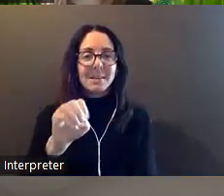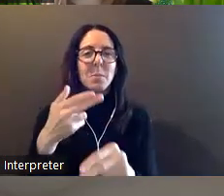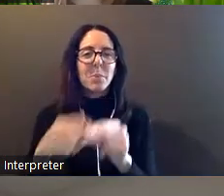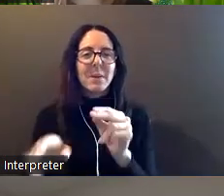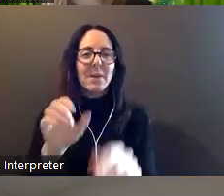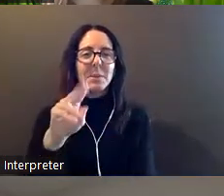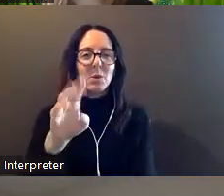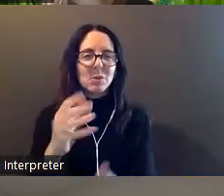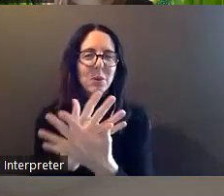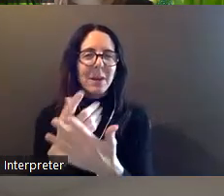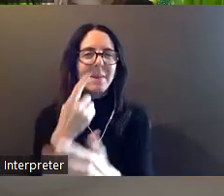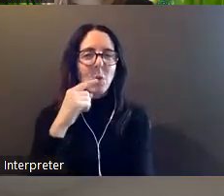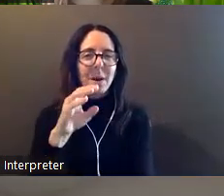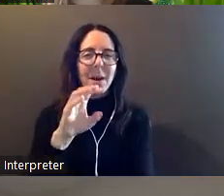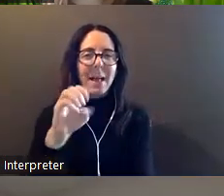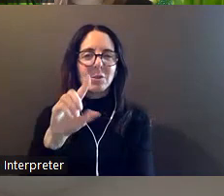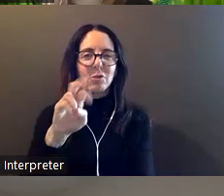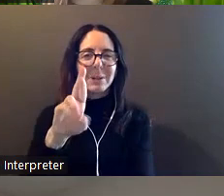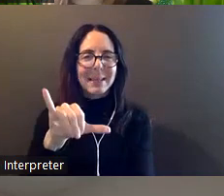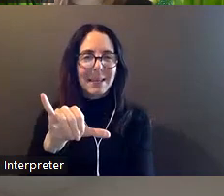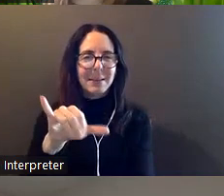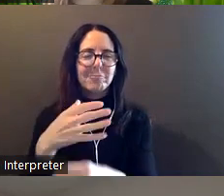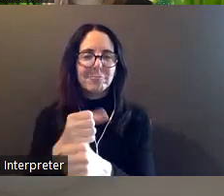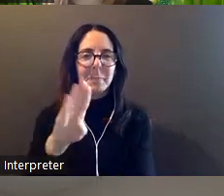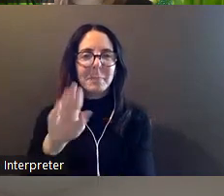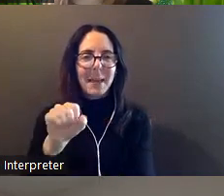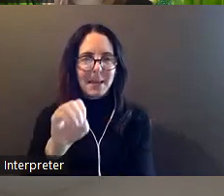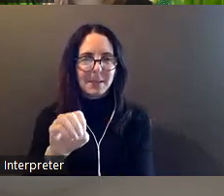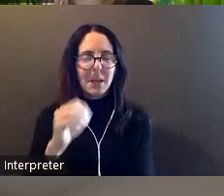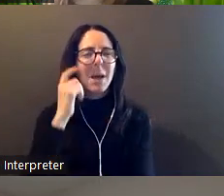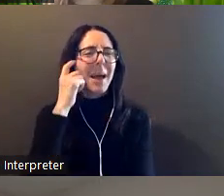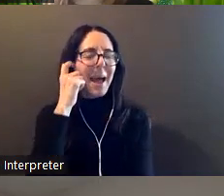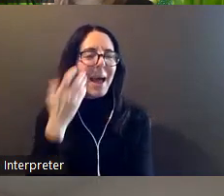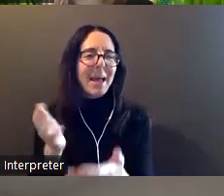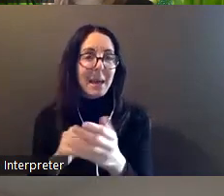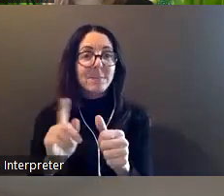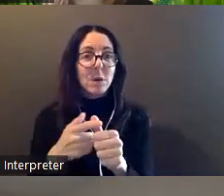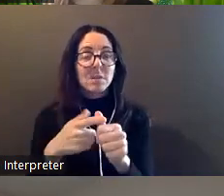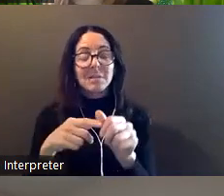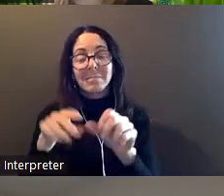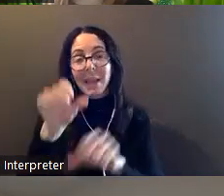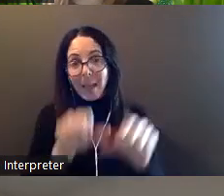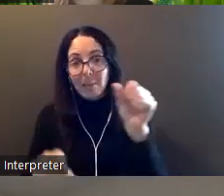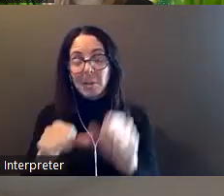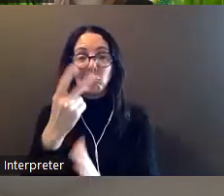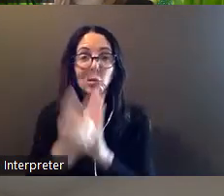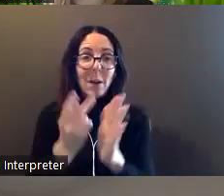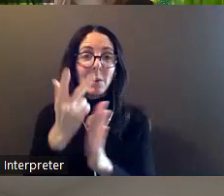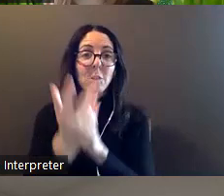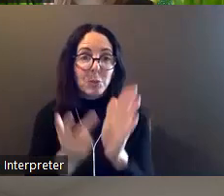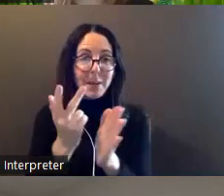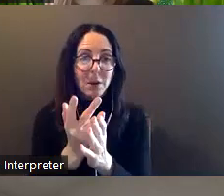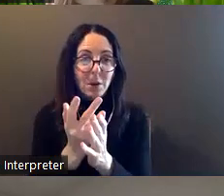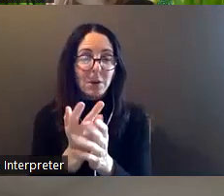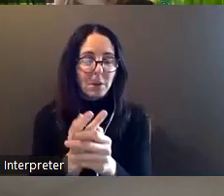Screen for the Elderly. It's completed again after 2 to 3 hour assessment with the client and the interprofessional